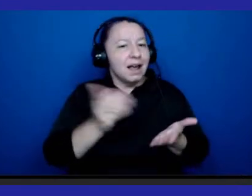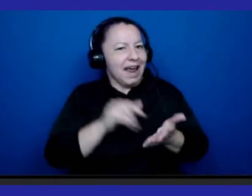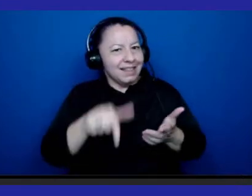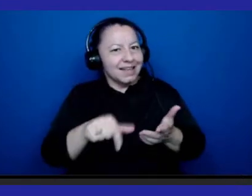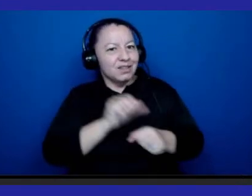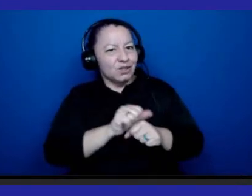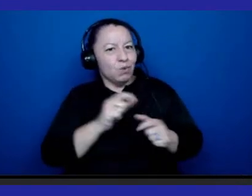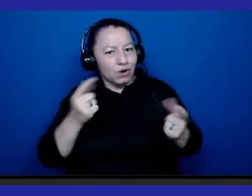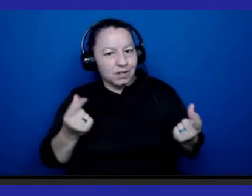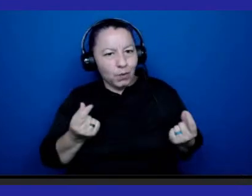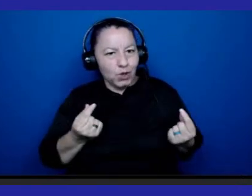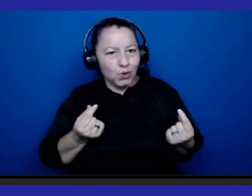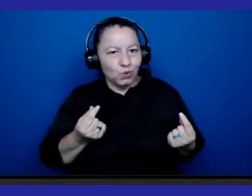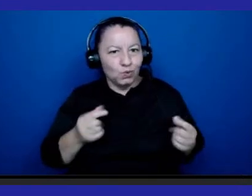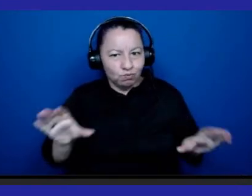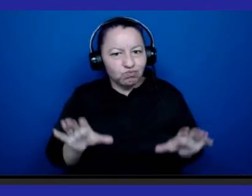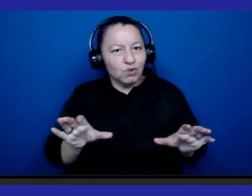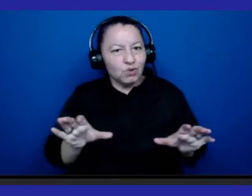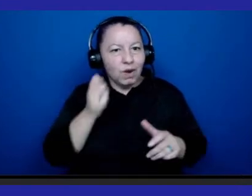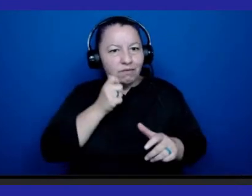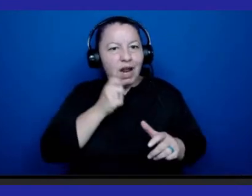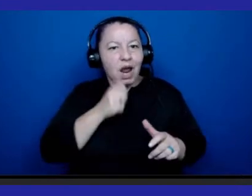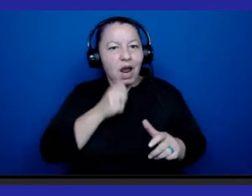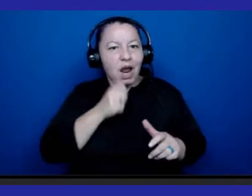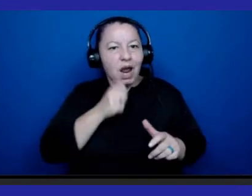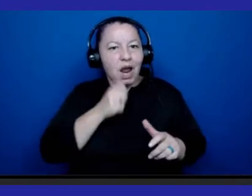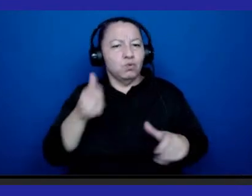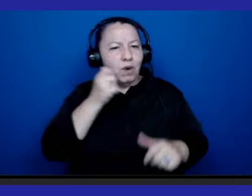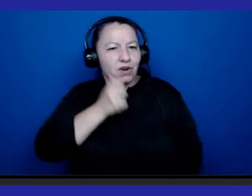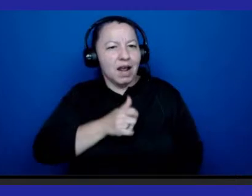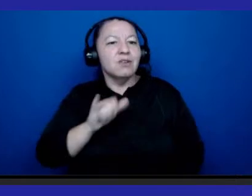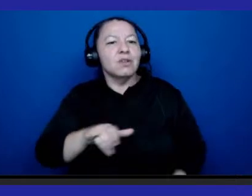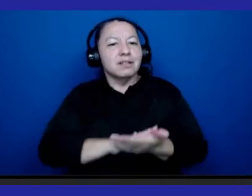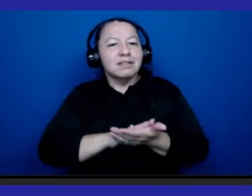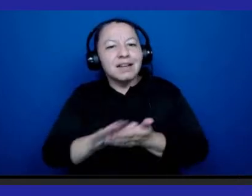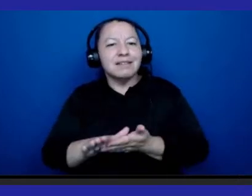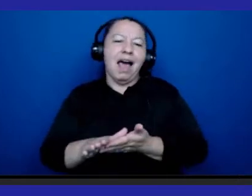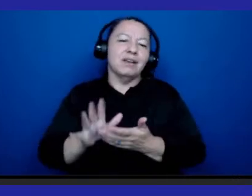are proud to do. And so, it's kind of a nice sort of